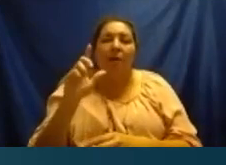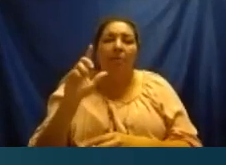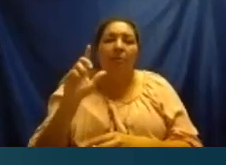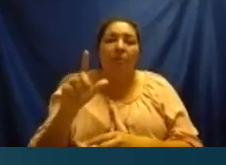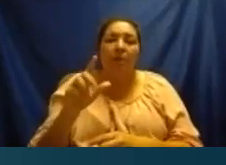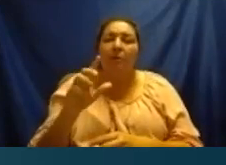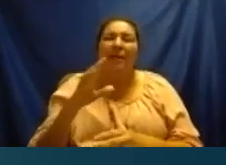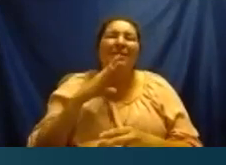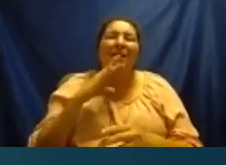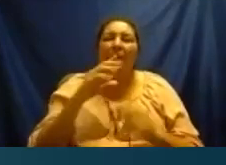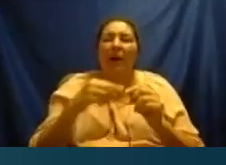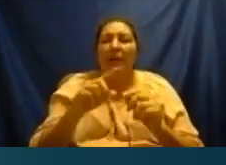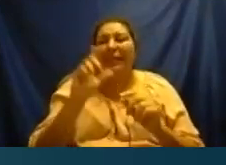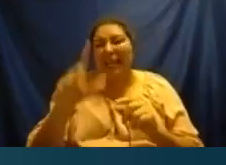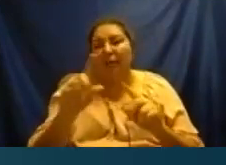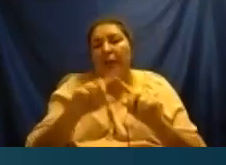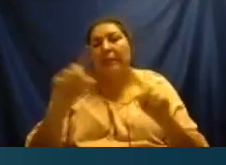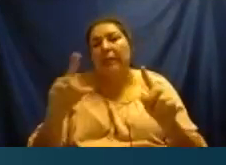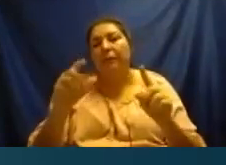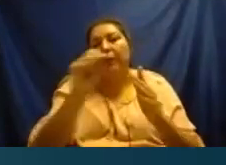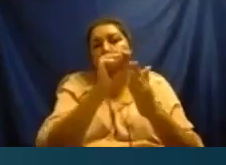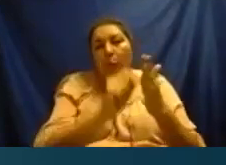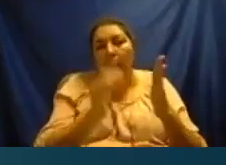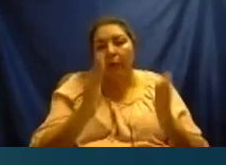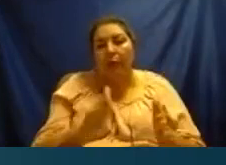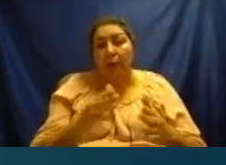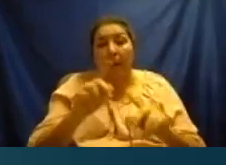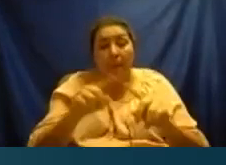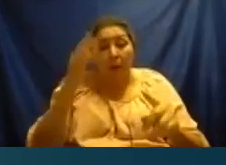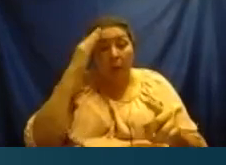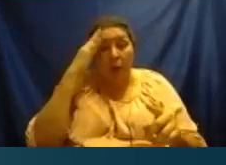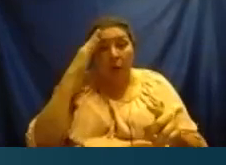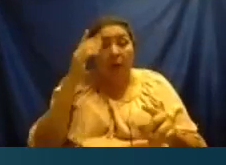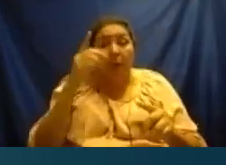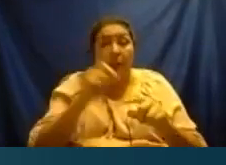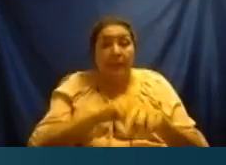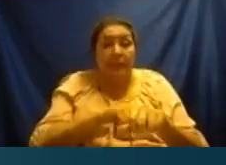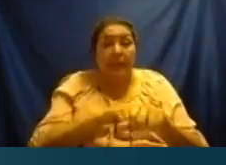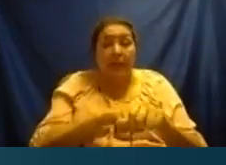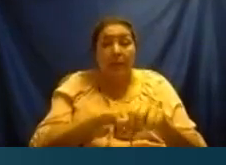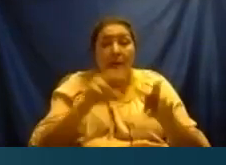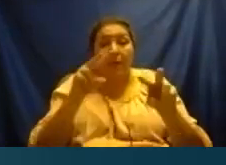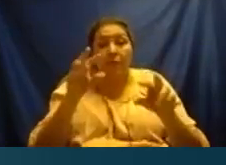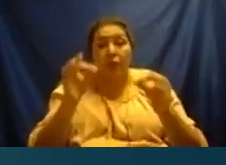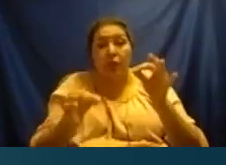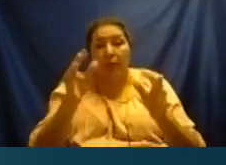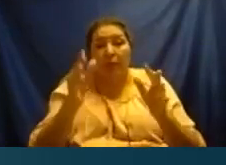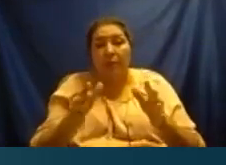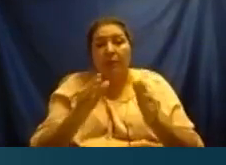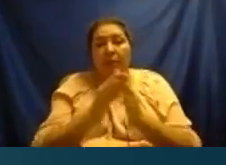know. At this point, we do know that it was during the time of Judges that the Book of Ruth was